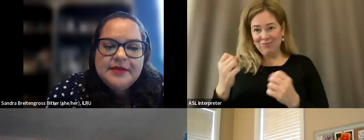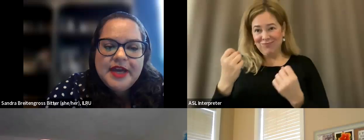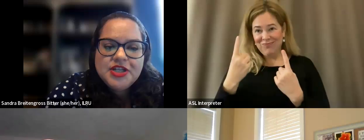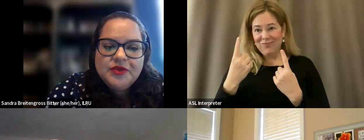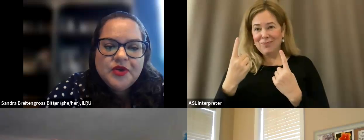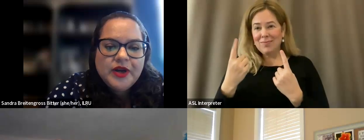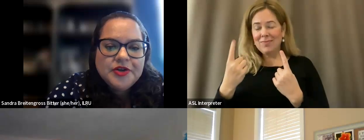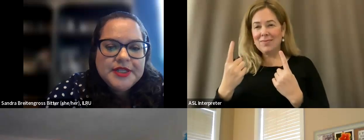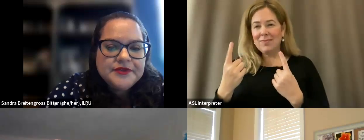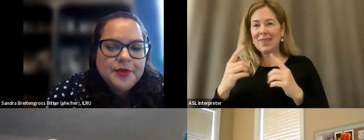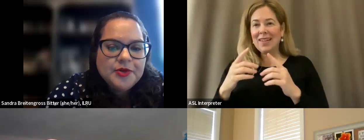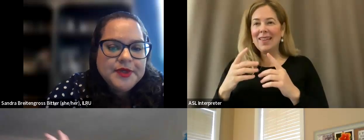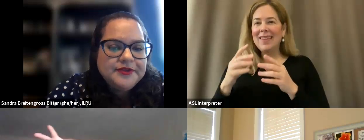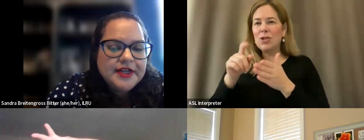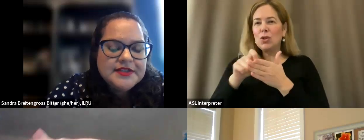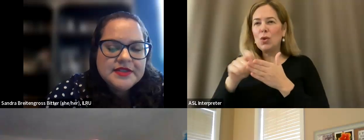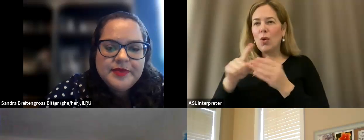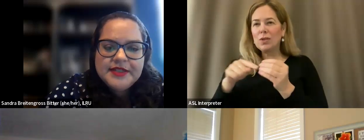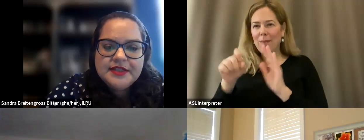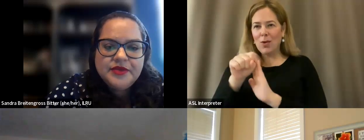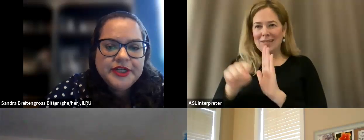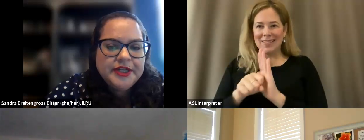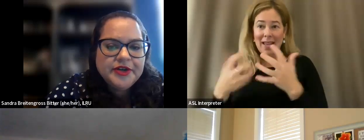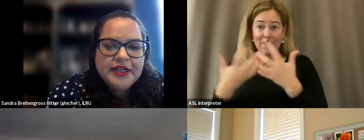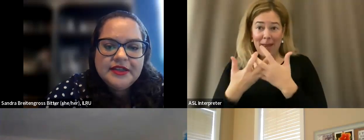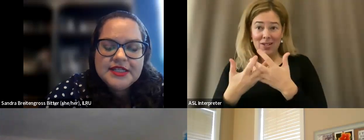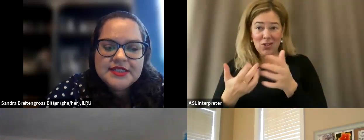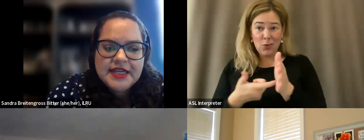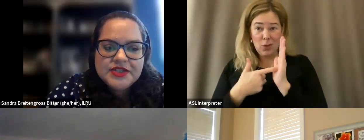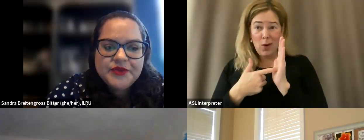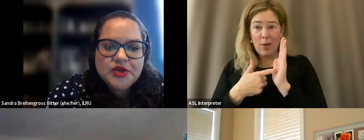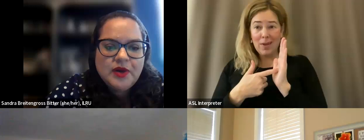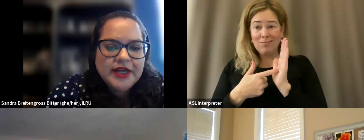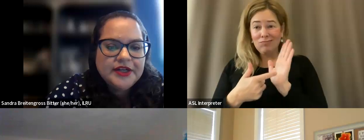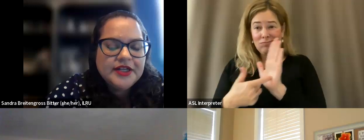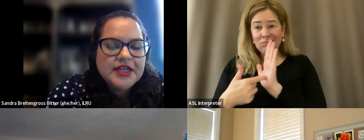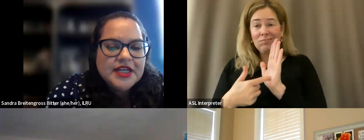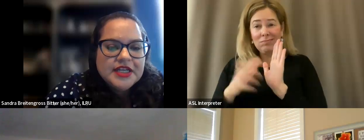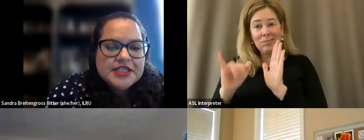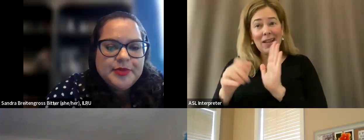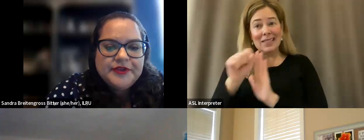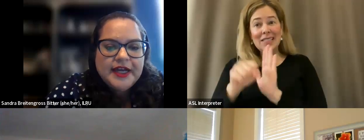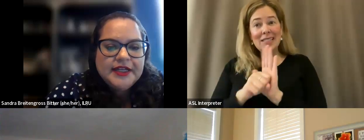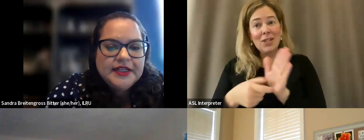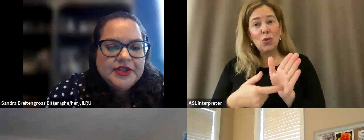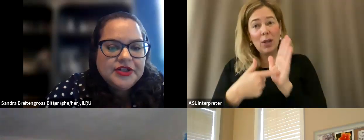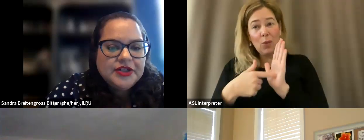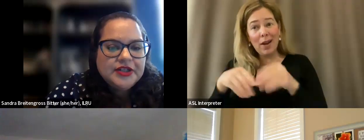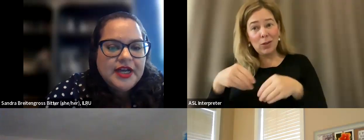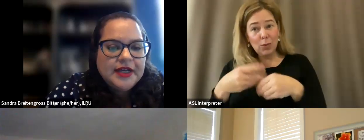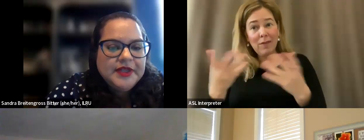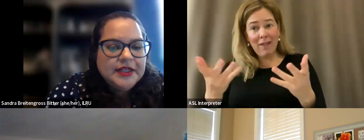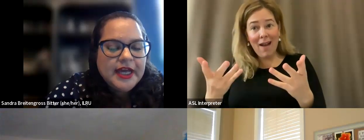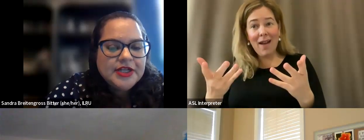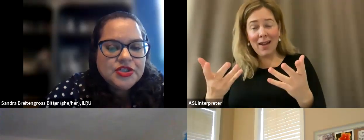about state matching requirements for Part B funds, basically reiterating that states are required to provide